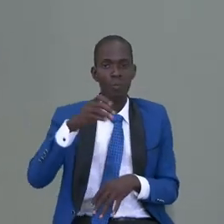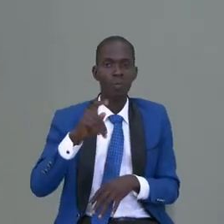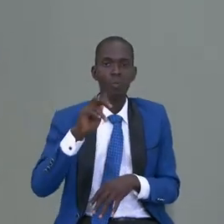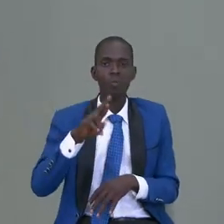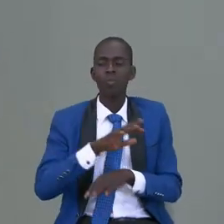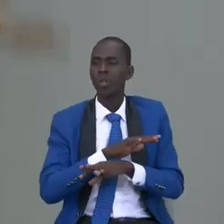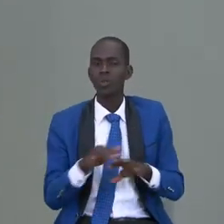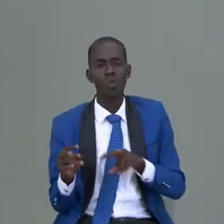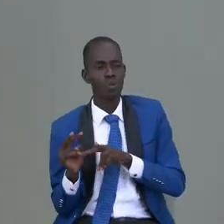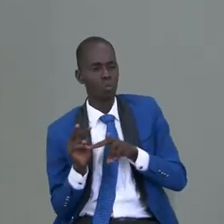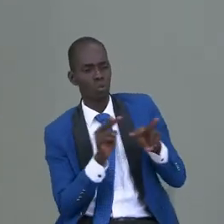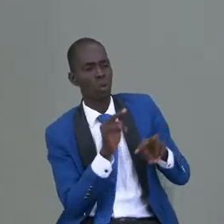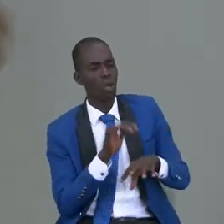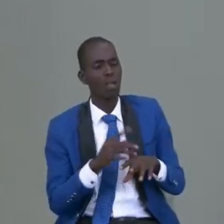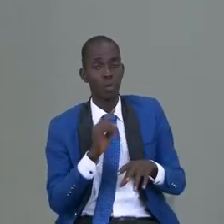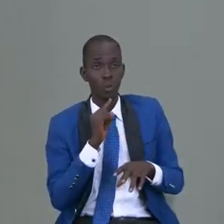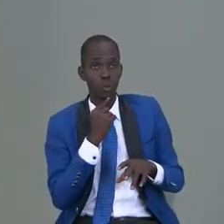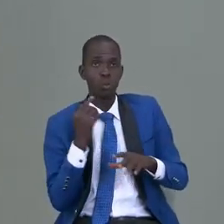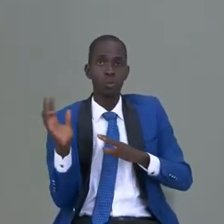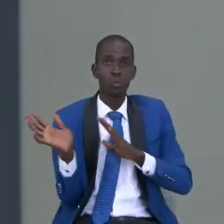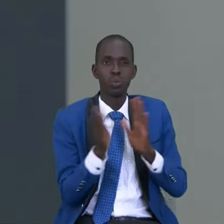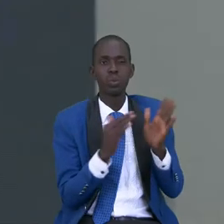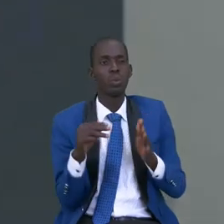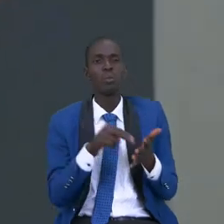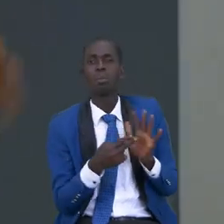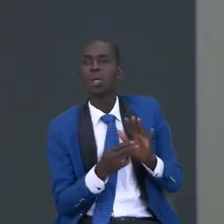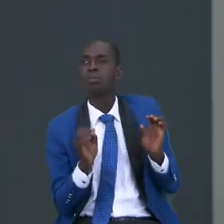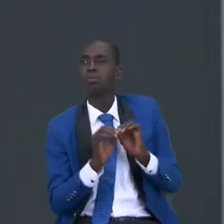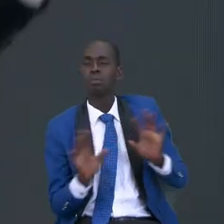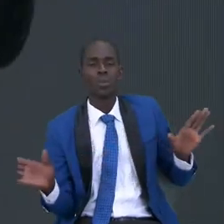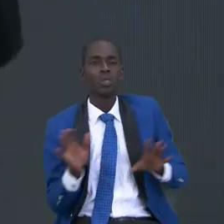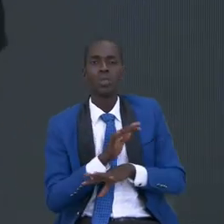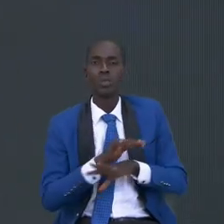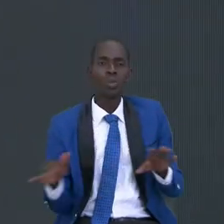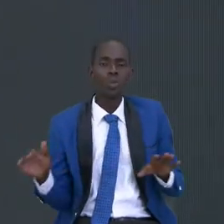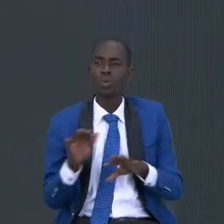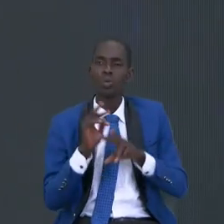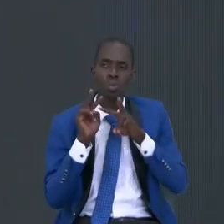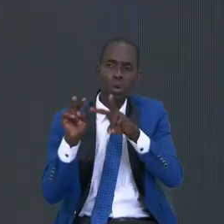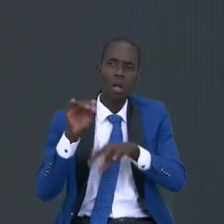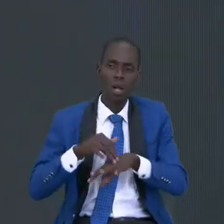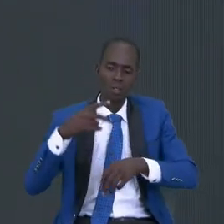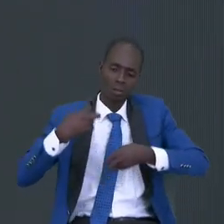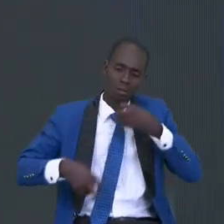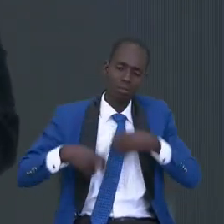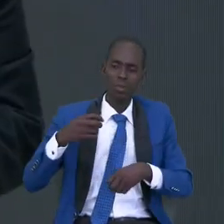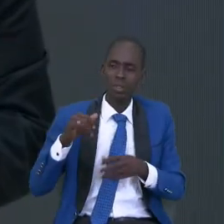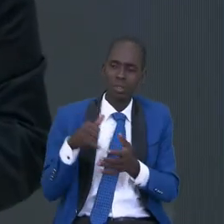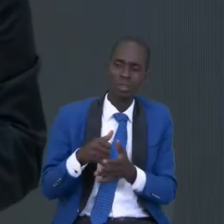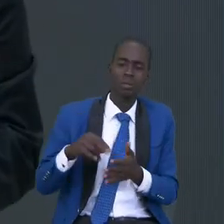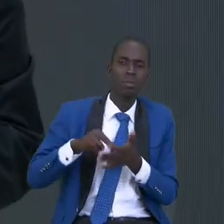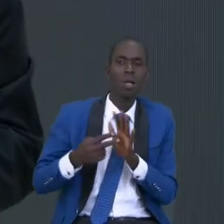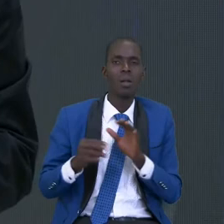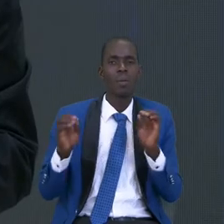They mean nothing. Don't look at your difficulties. They mean nothing. But then